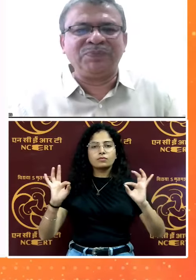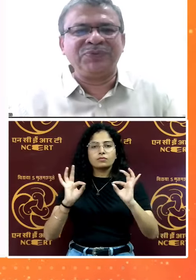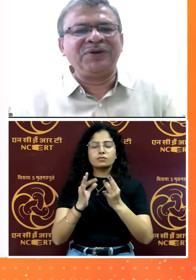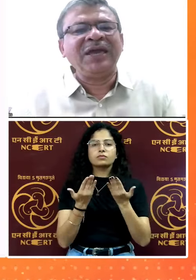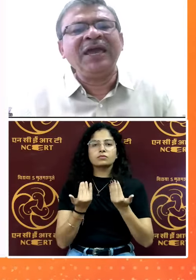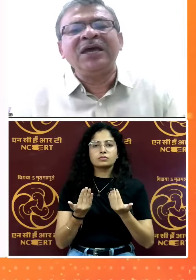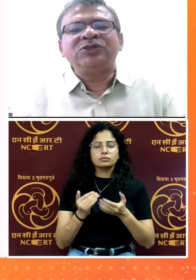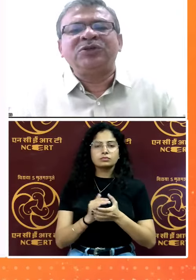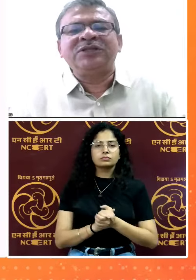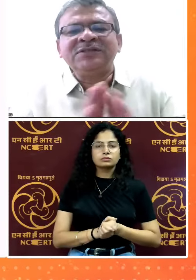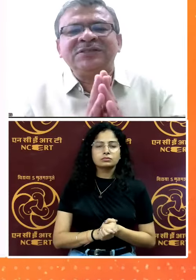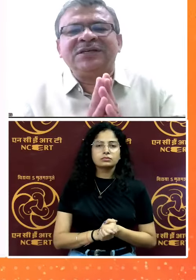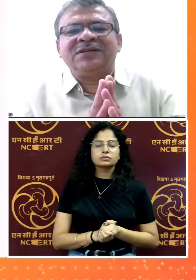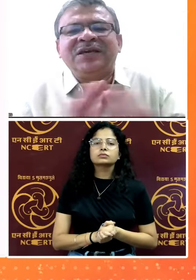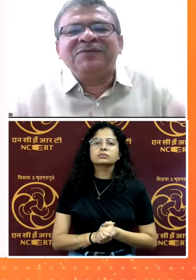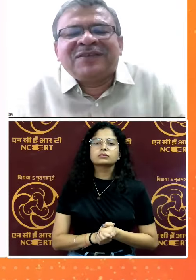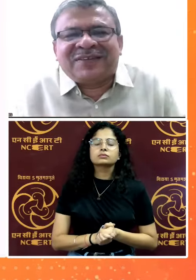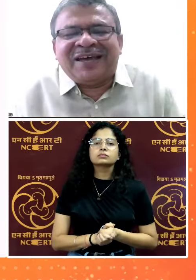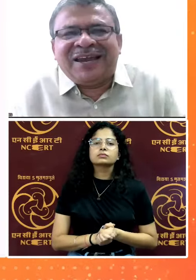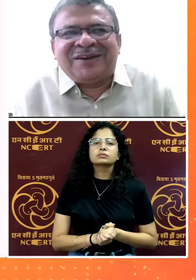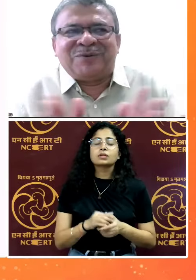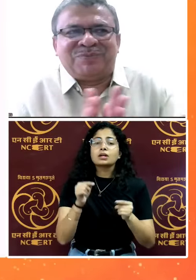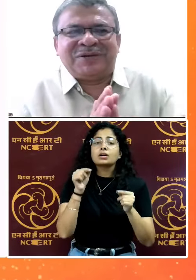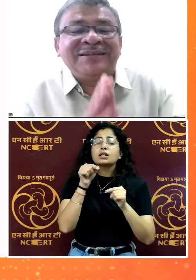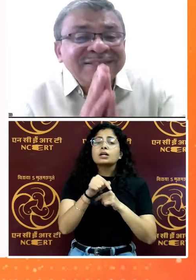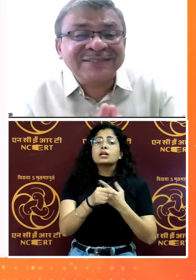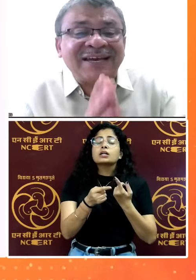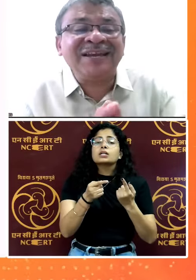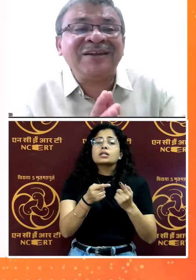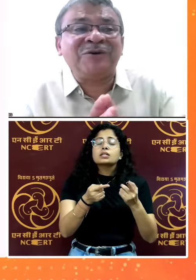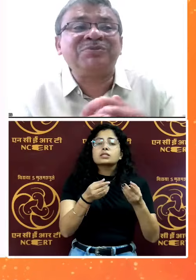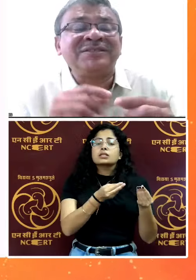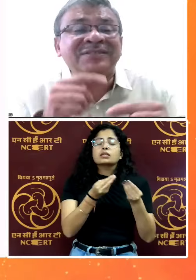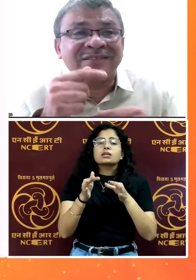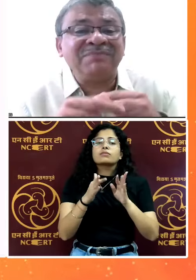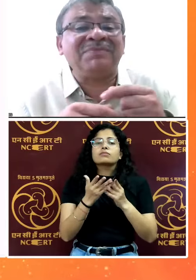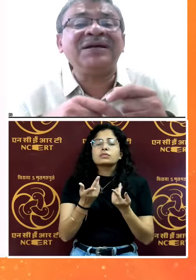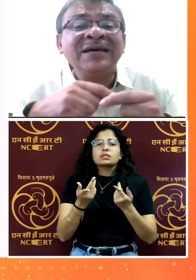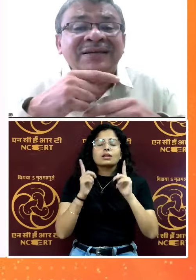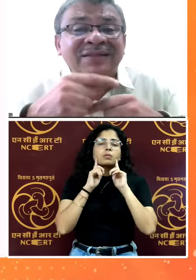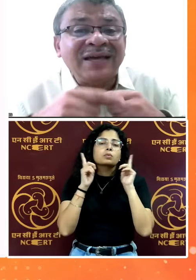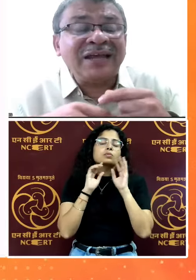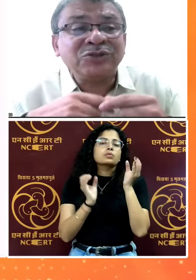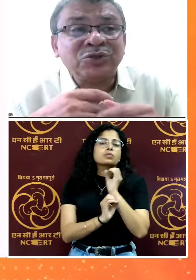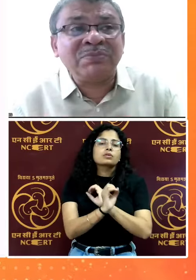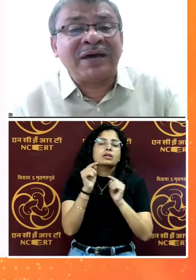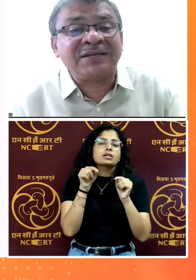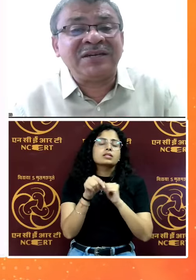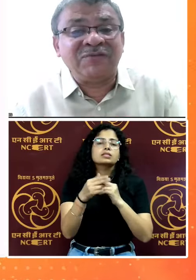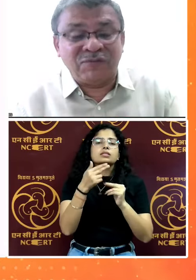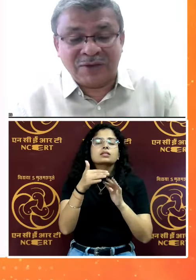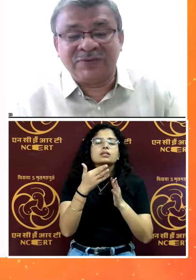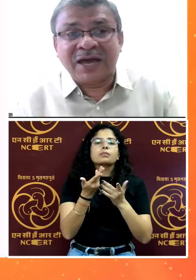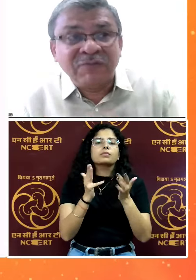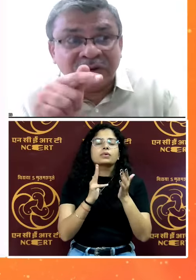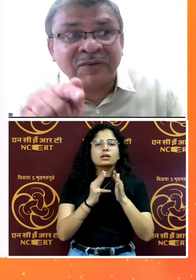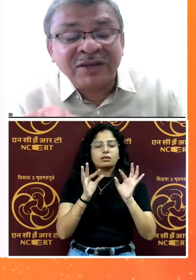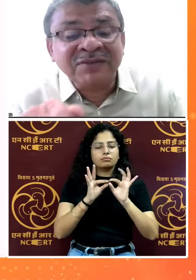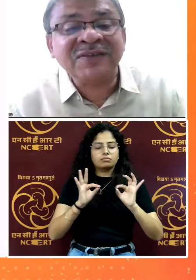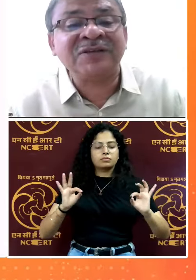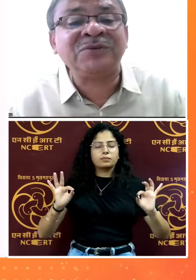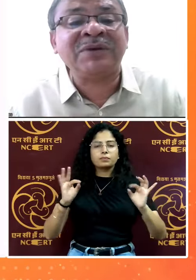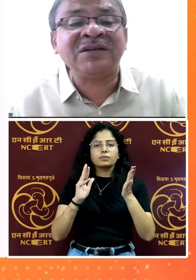classroom. Okay, so this gives a silent output, and this silent output is nothing but the electromagnetic waves. And